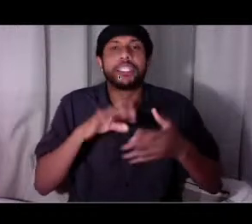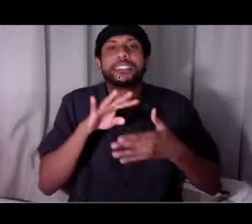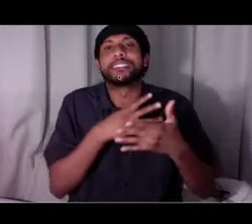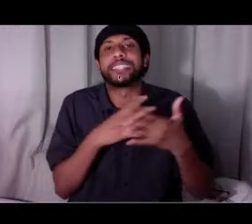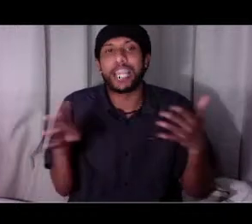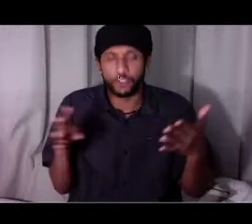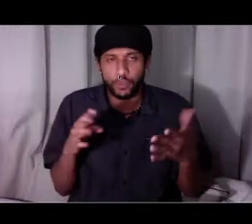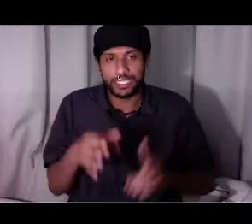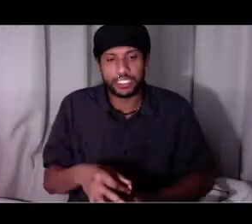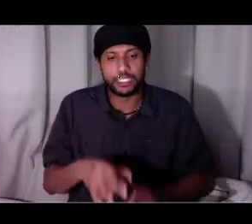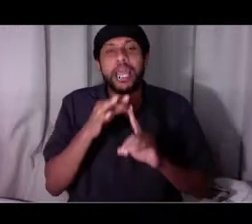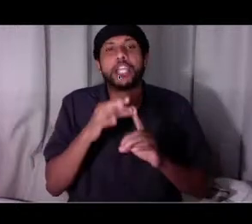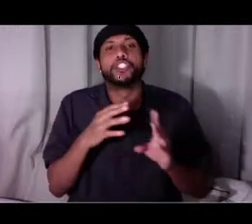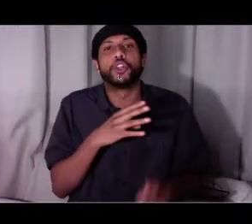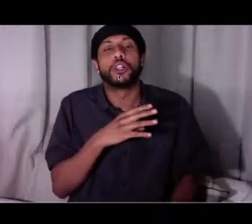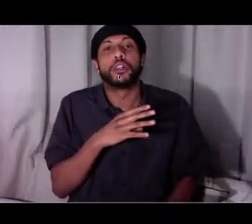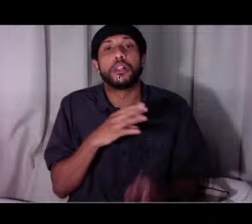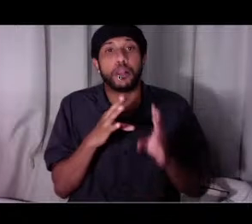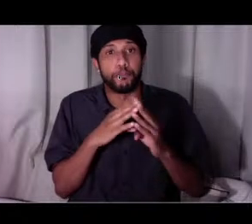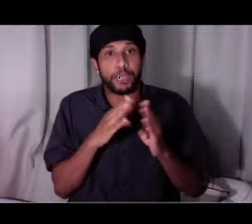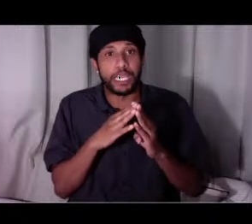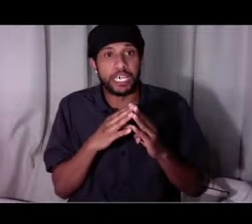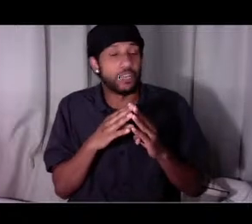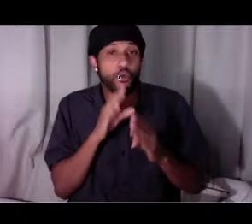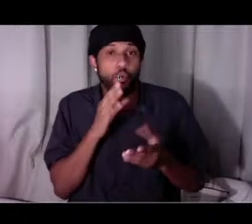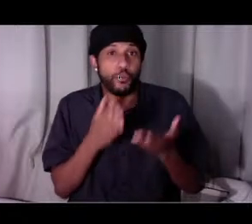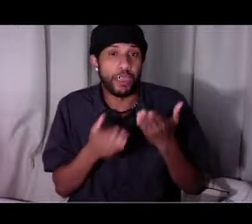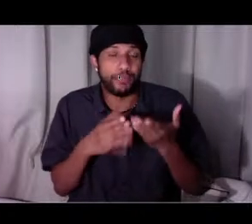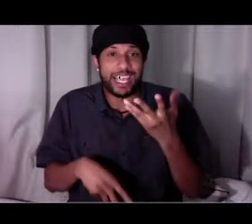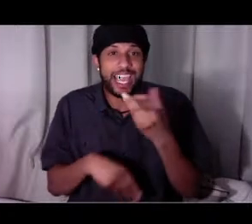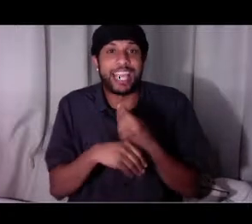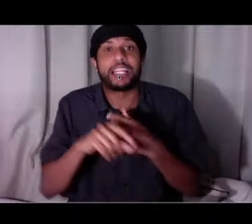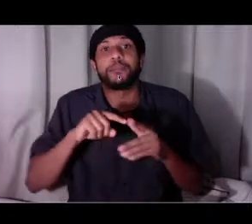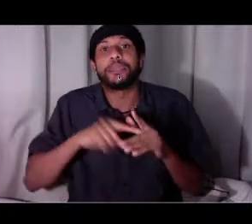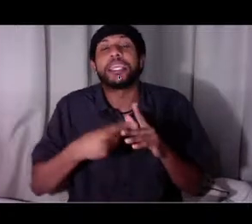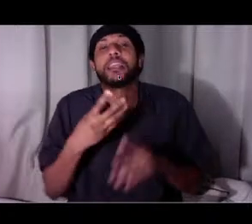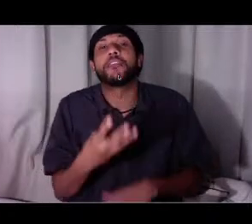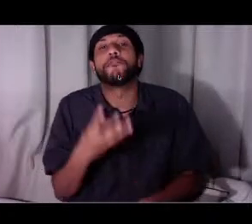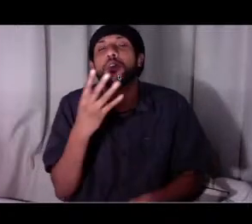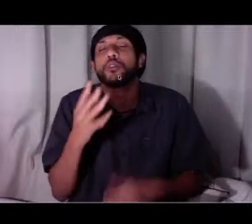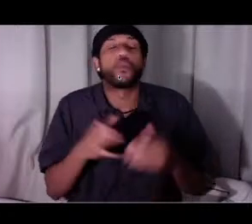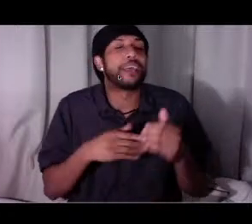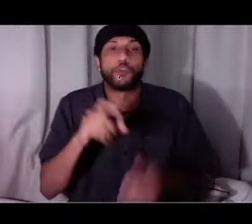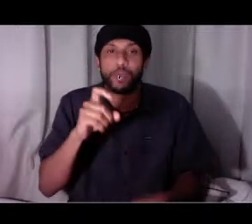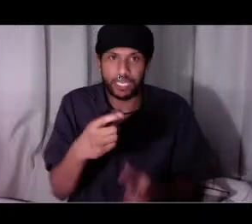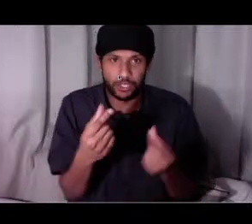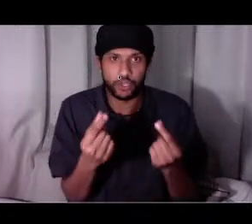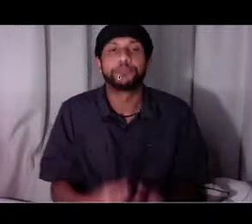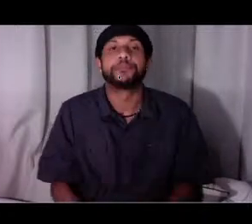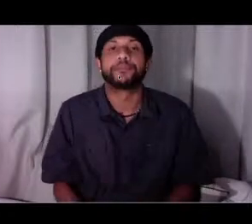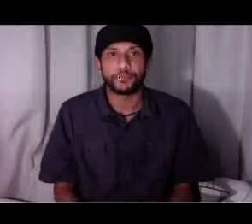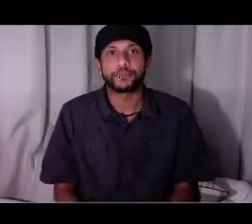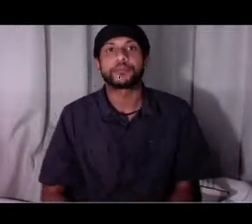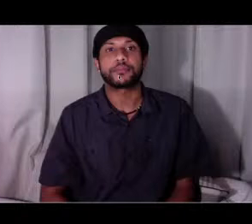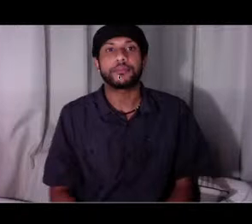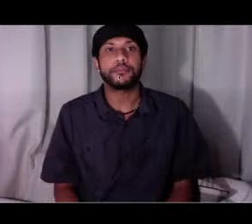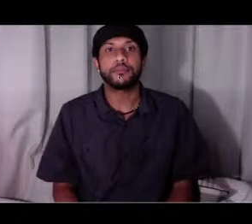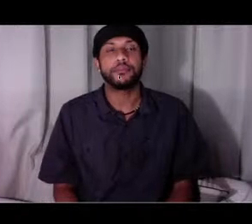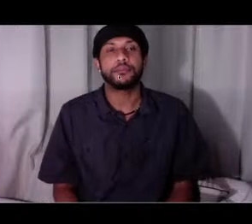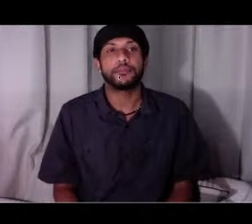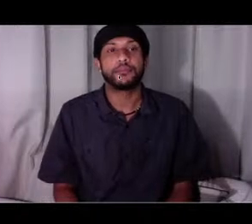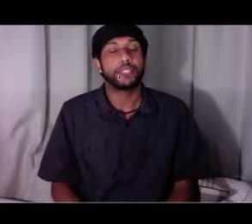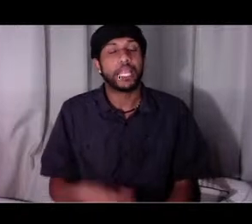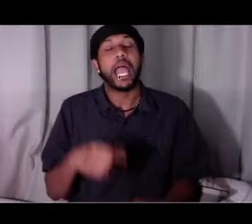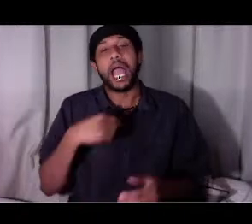a special board meeting or even add it to the beginning of the fourth whatever we need to do okay yeah yeah I would